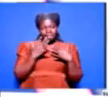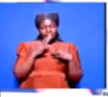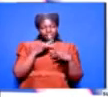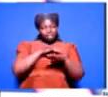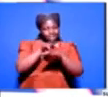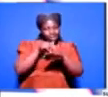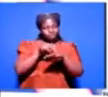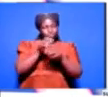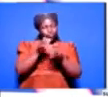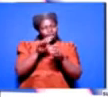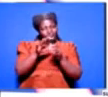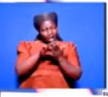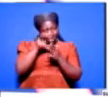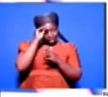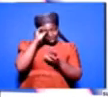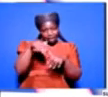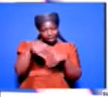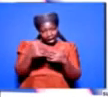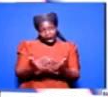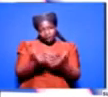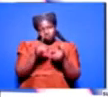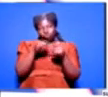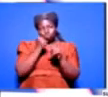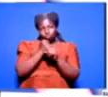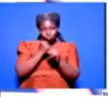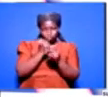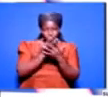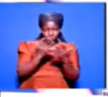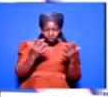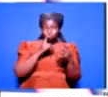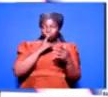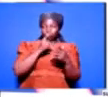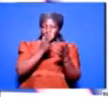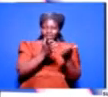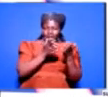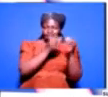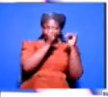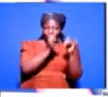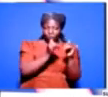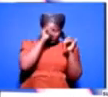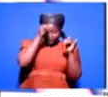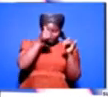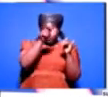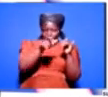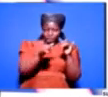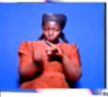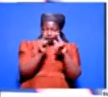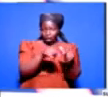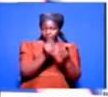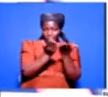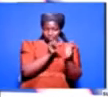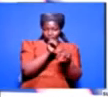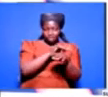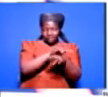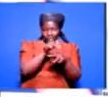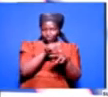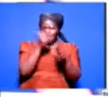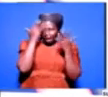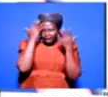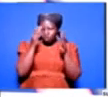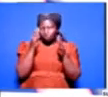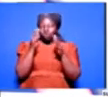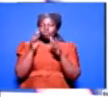needed every other brain out there to come and serve this nation. And I don't know at what point we are ever going to go back there, because today it is